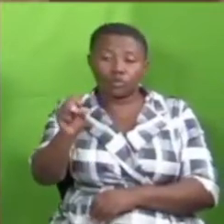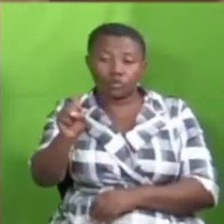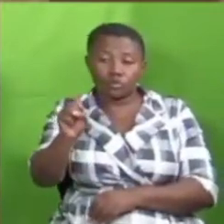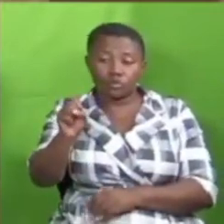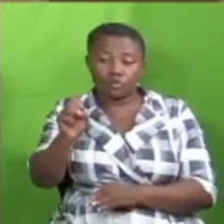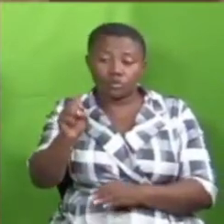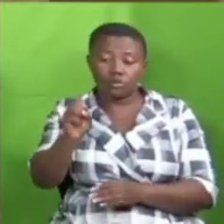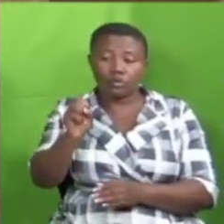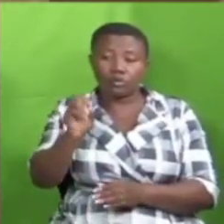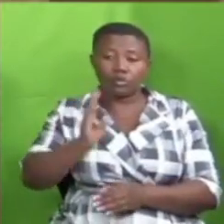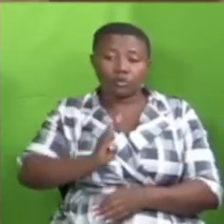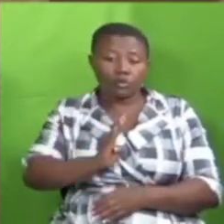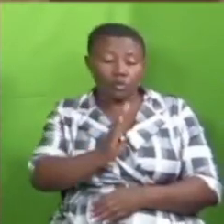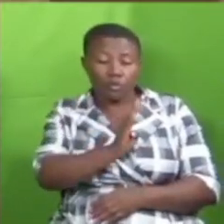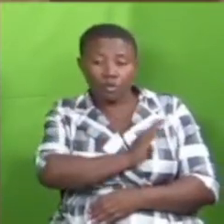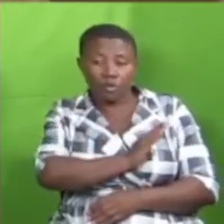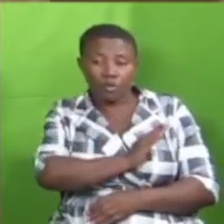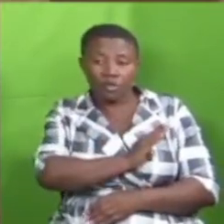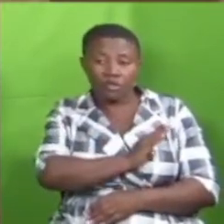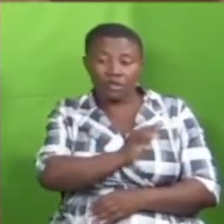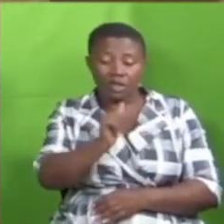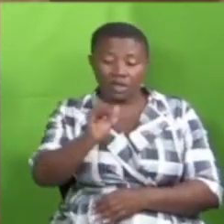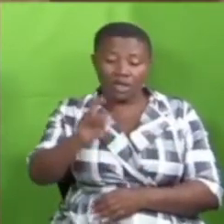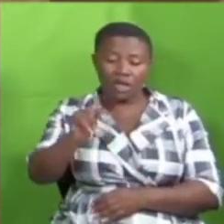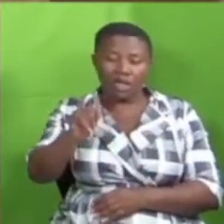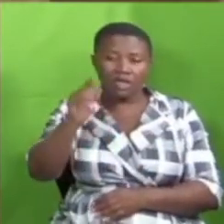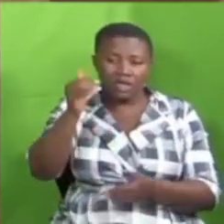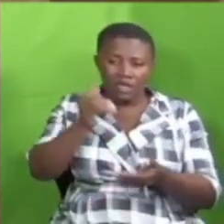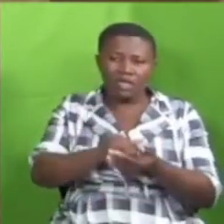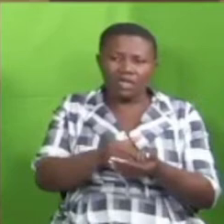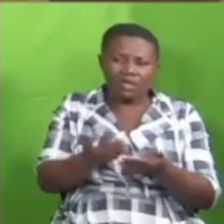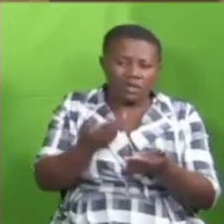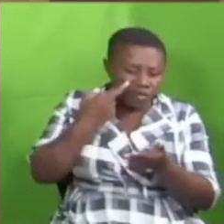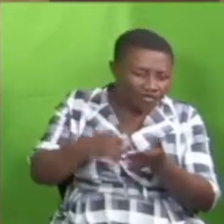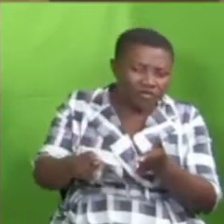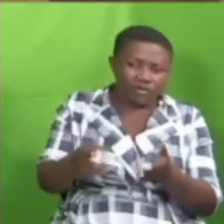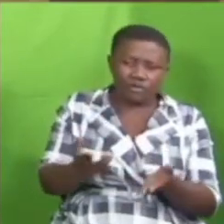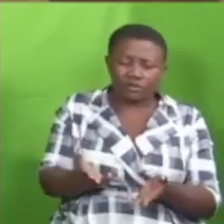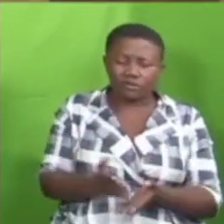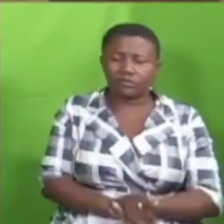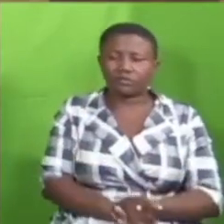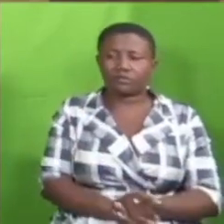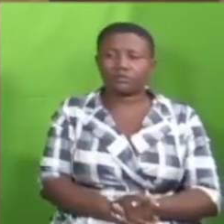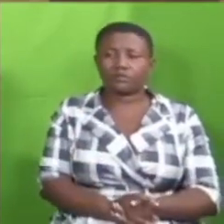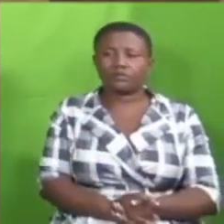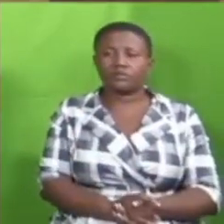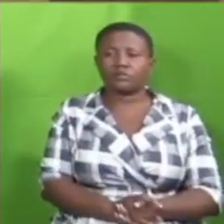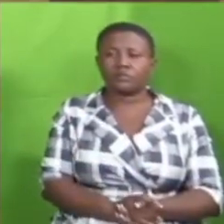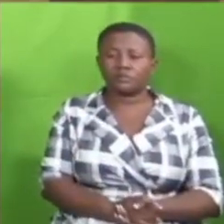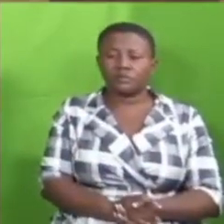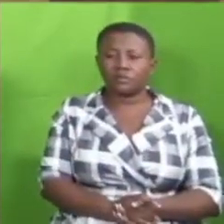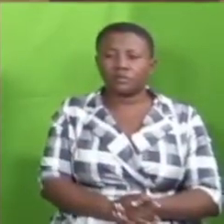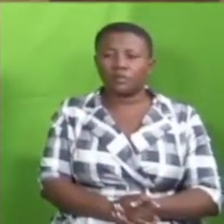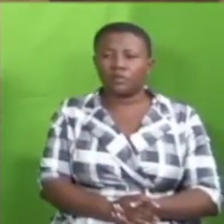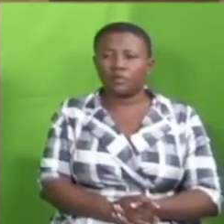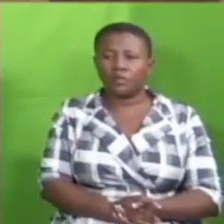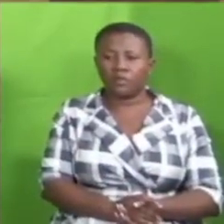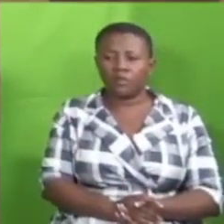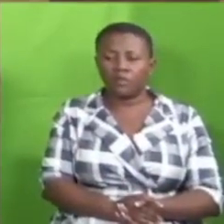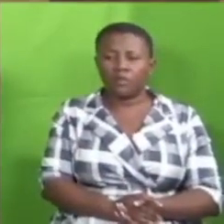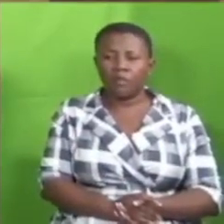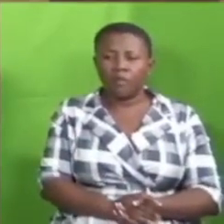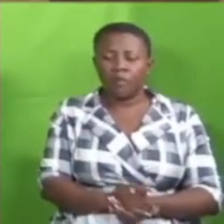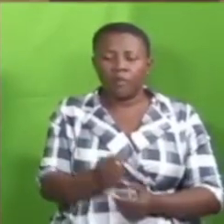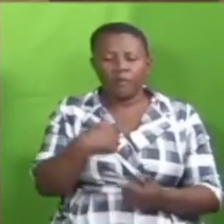be repealed. And indeed, there's a need for that act to be repealed. And so, Mr. Speaker, I am